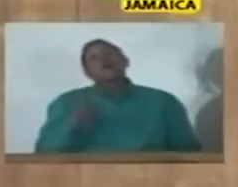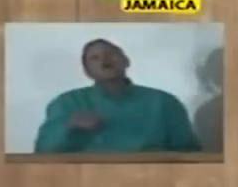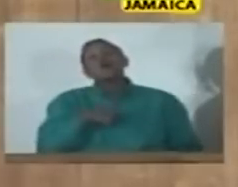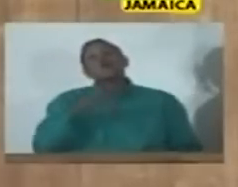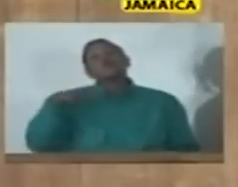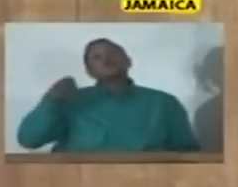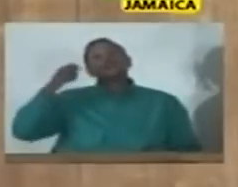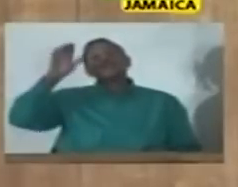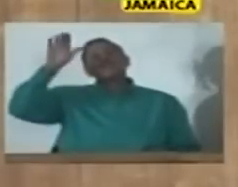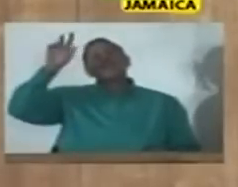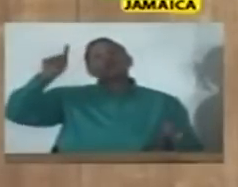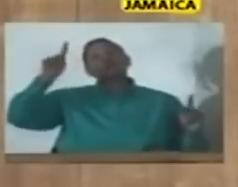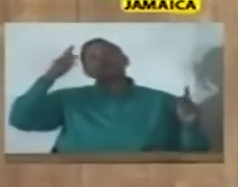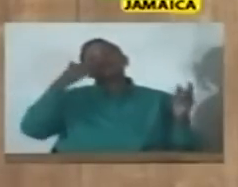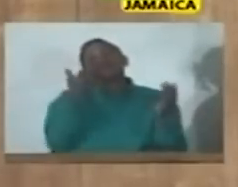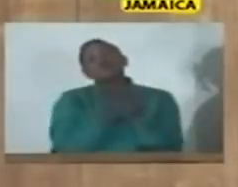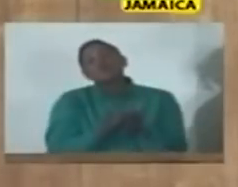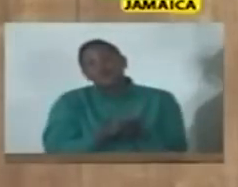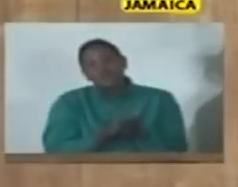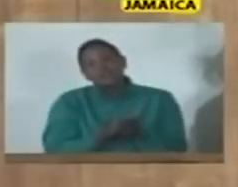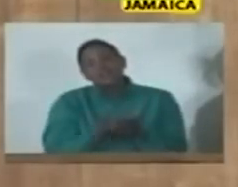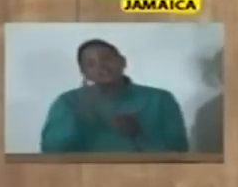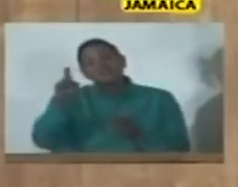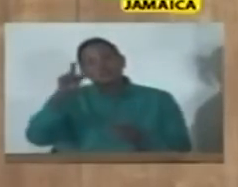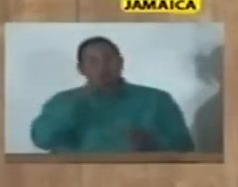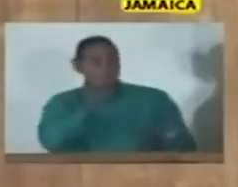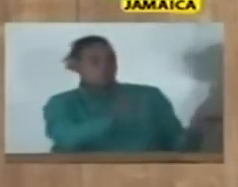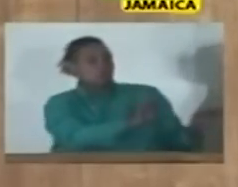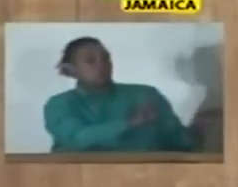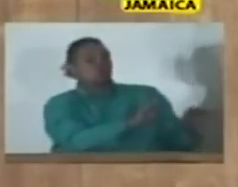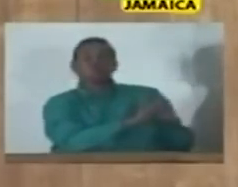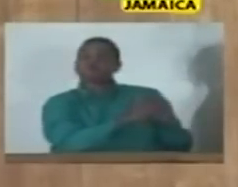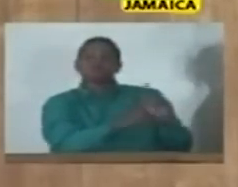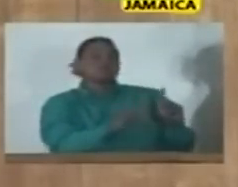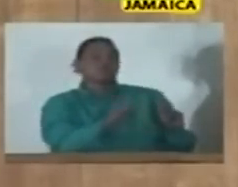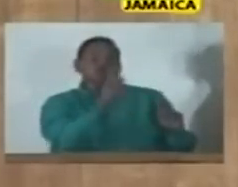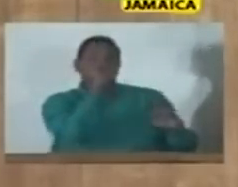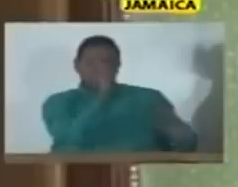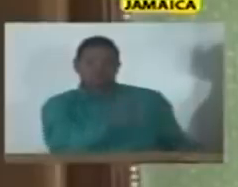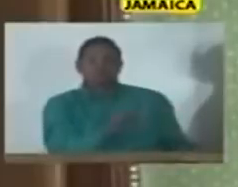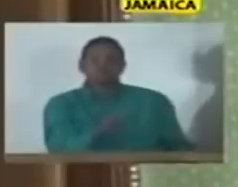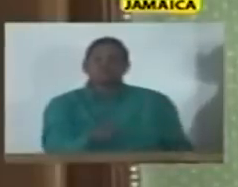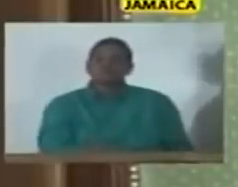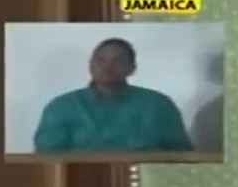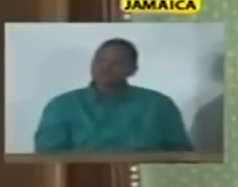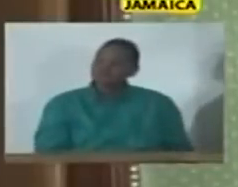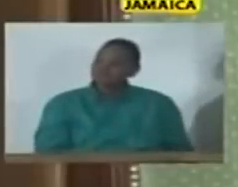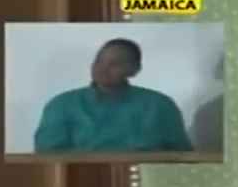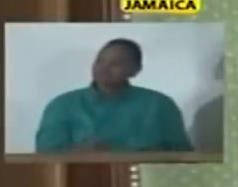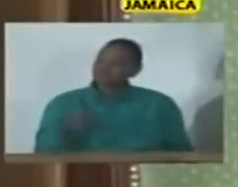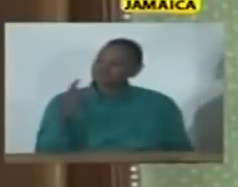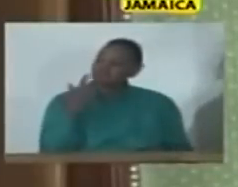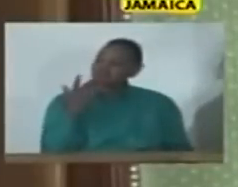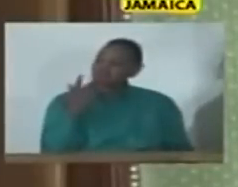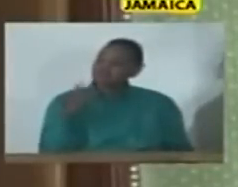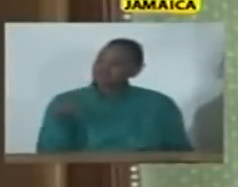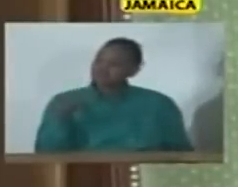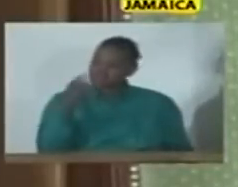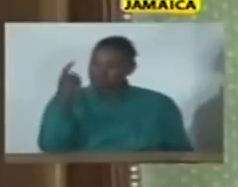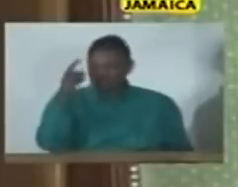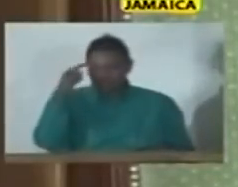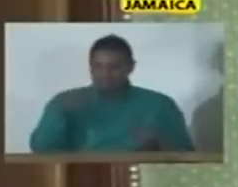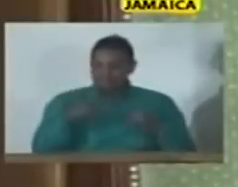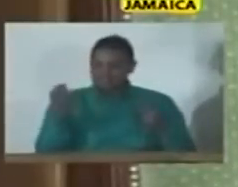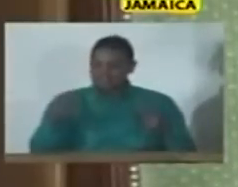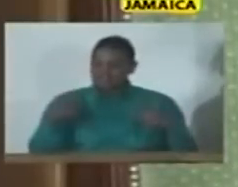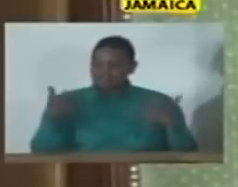foreigners good. They should not treat our people as bad as they did. There is a motion on the floor. Those in favor? Against?